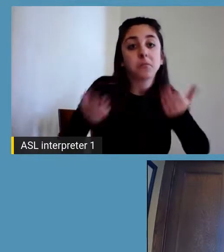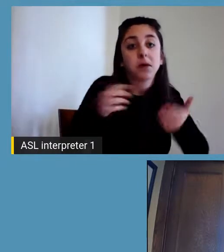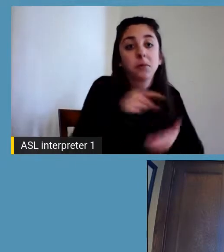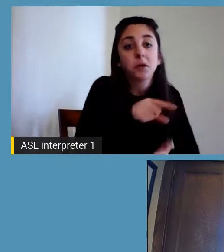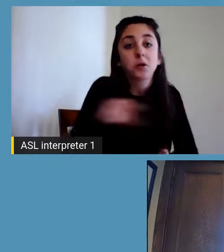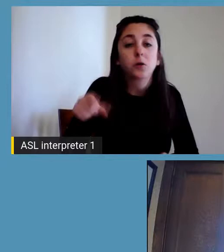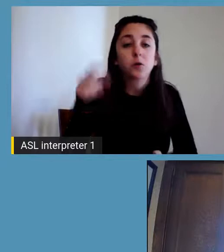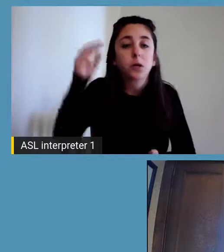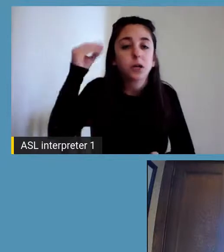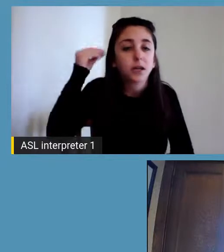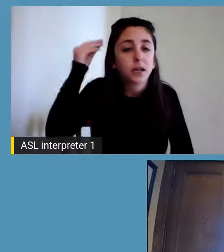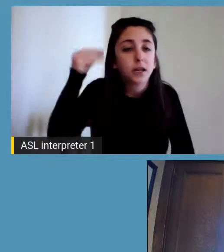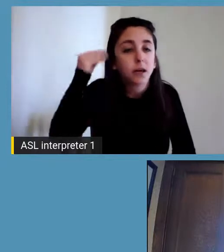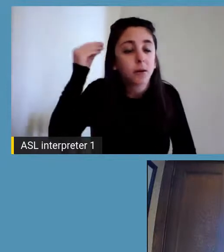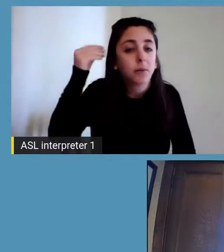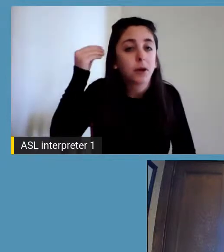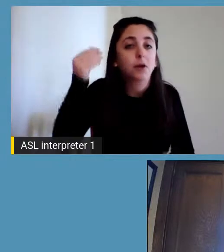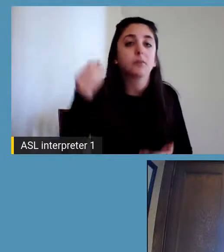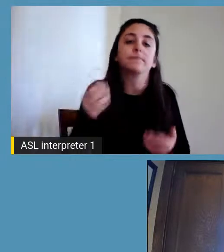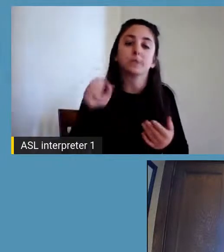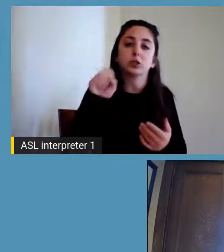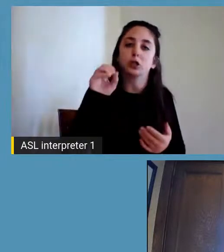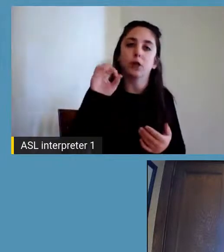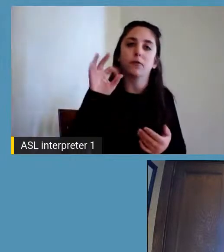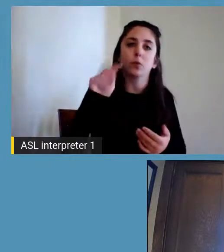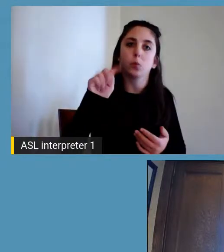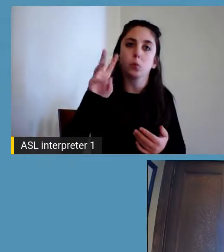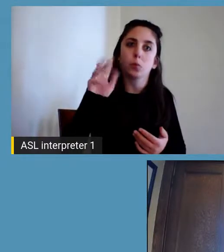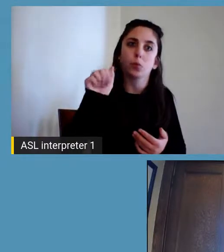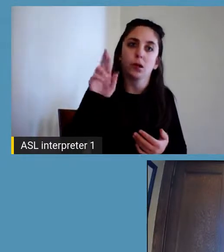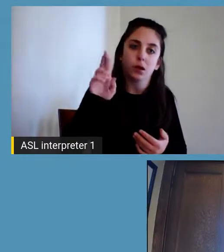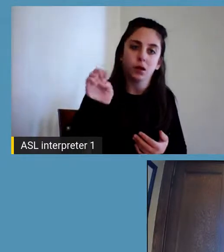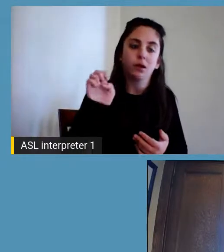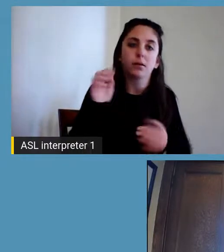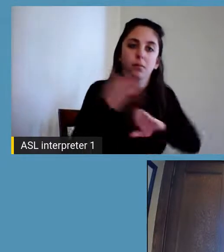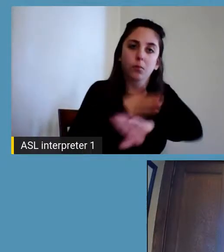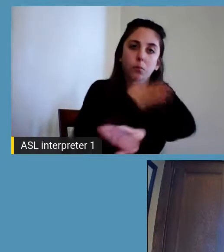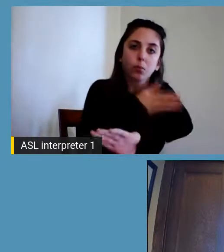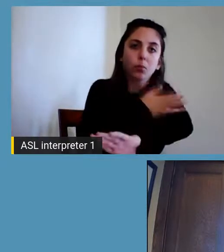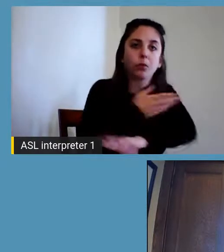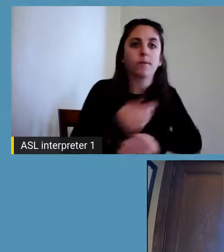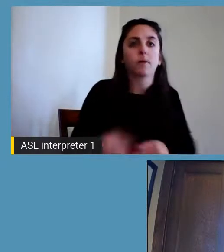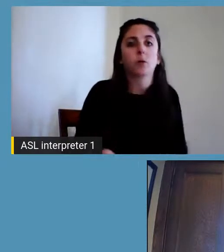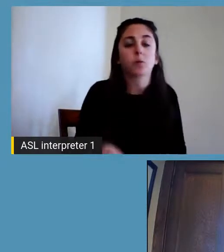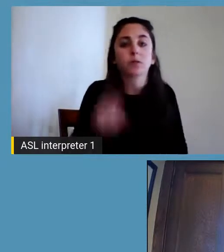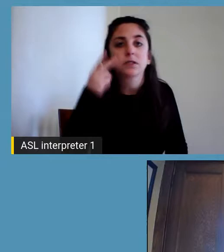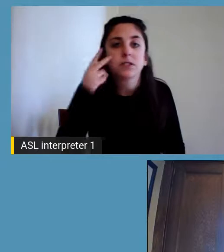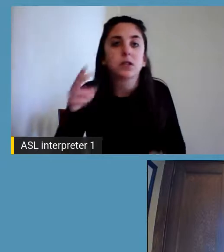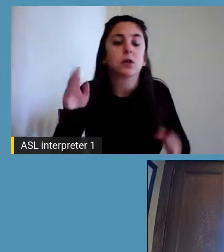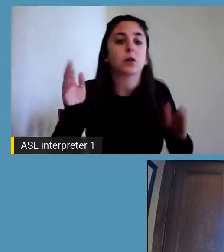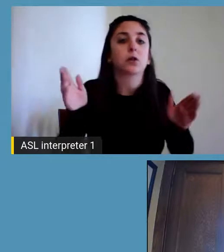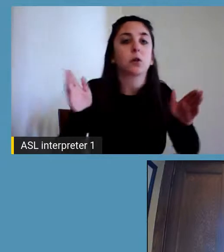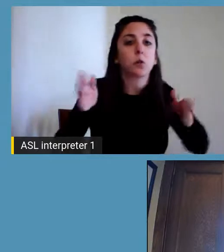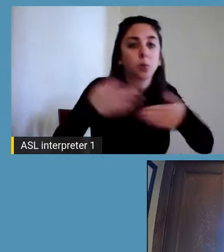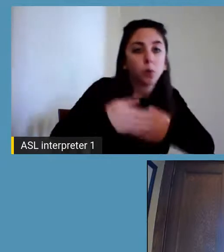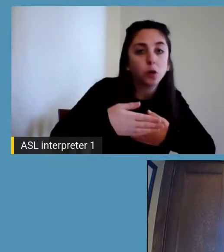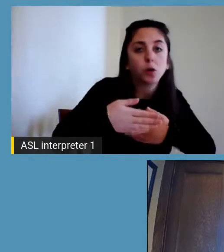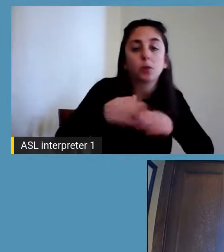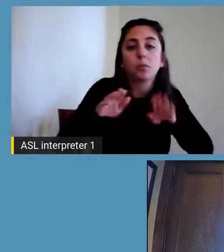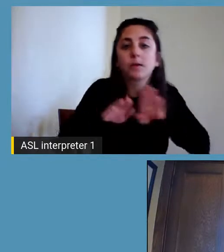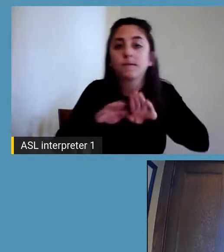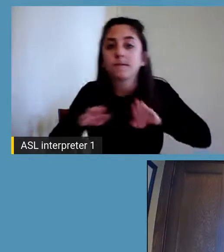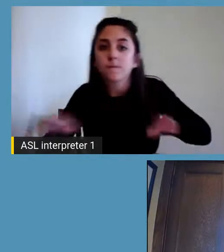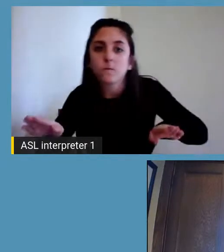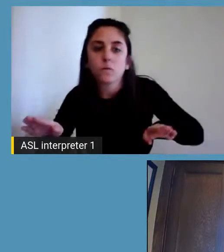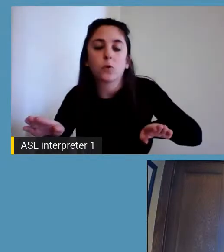the softwares are now getting better at this, it will pick up the room or the floor as well as the object.